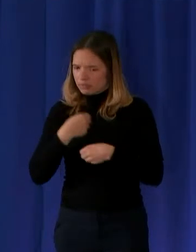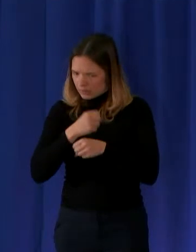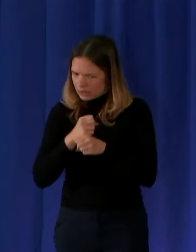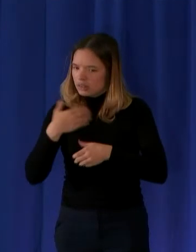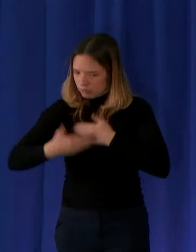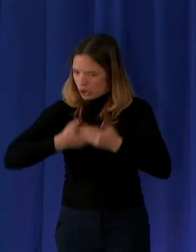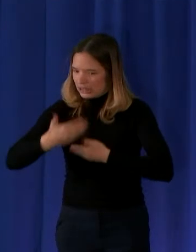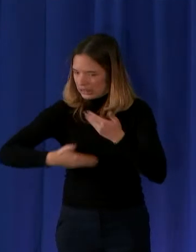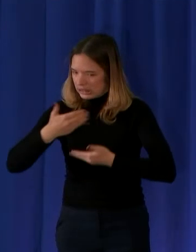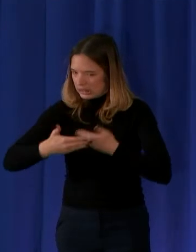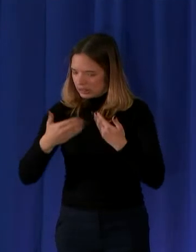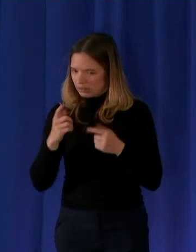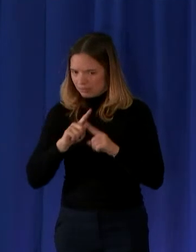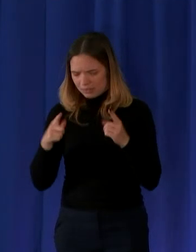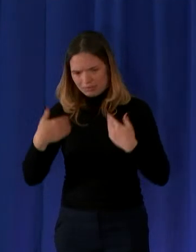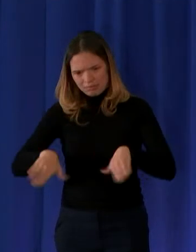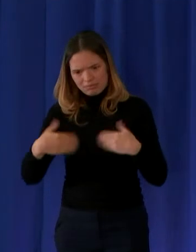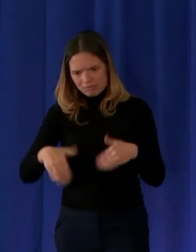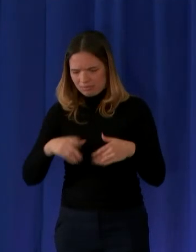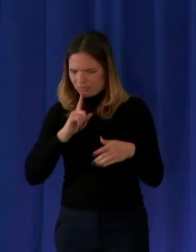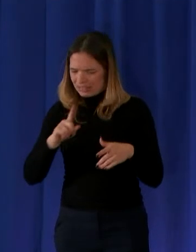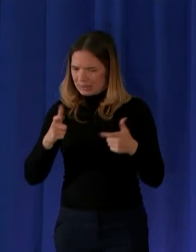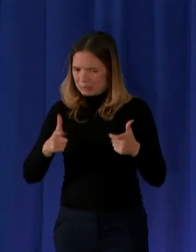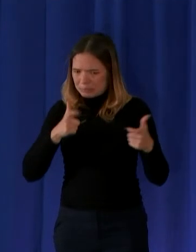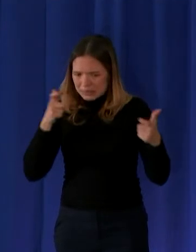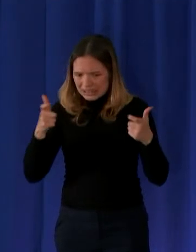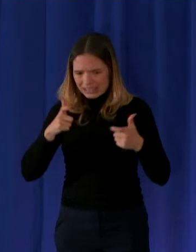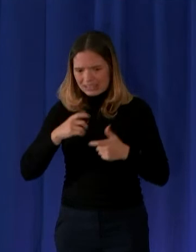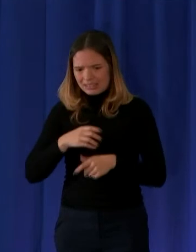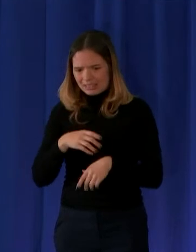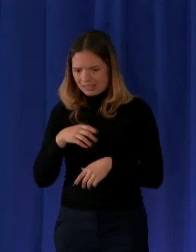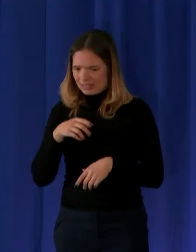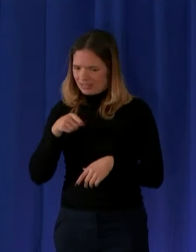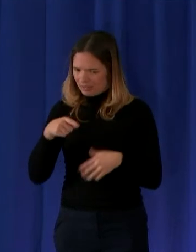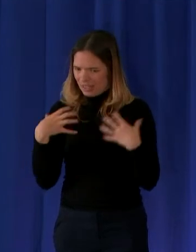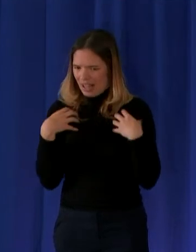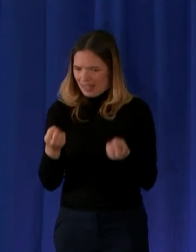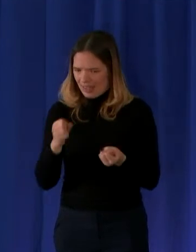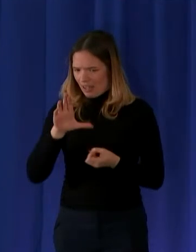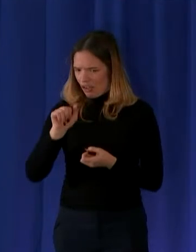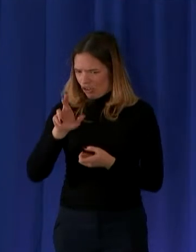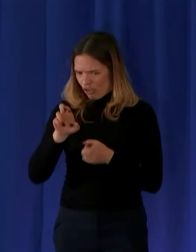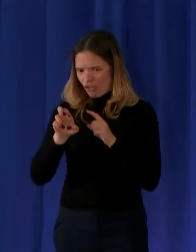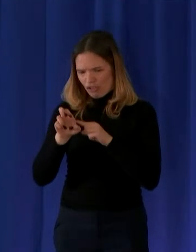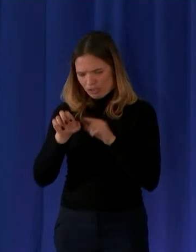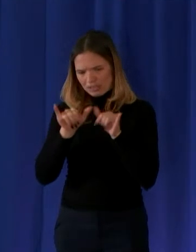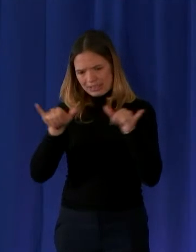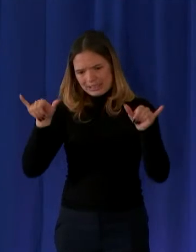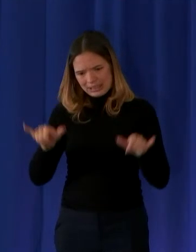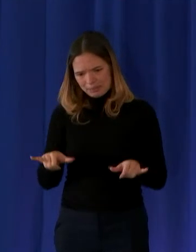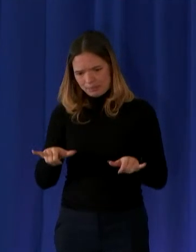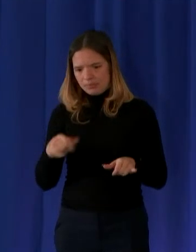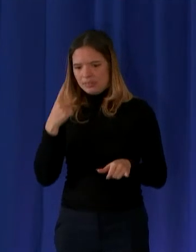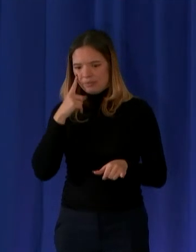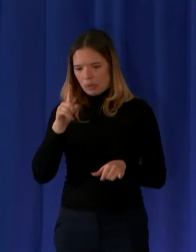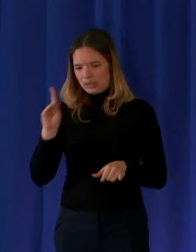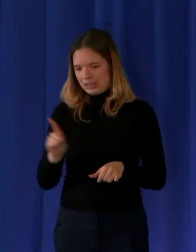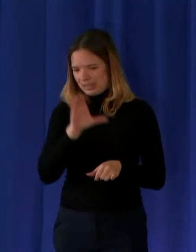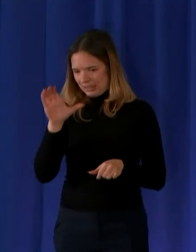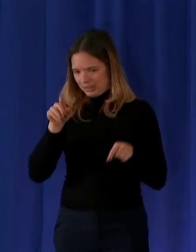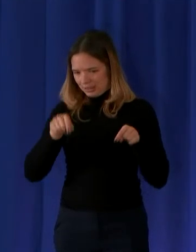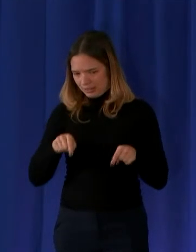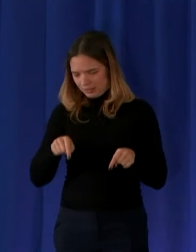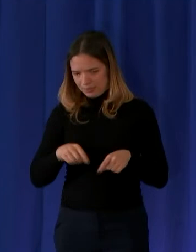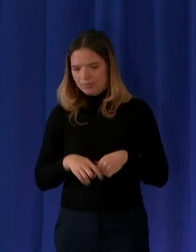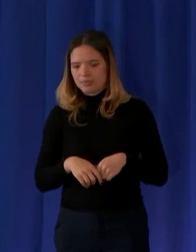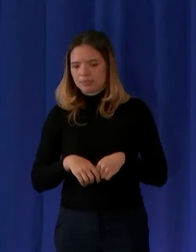progress, and this is a big investment in the healthcare system for the district.